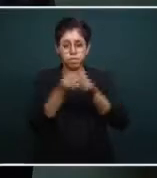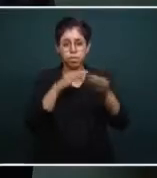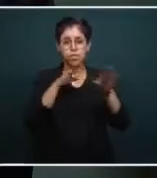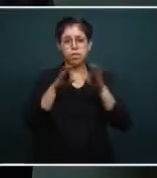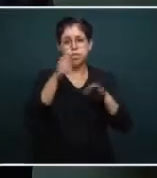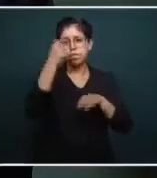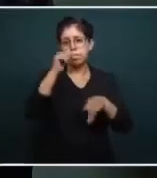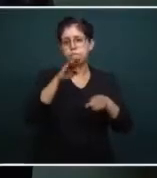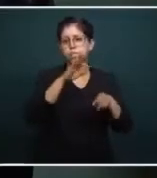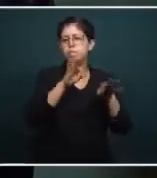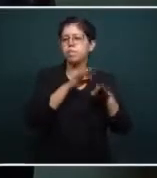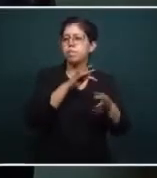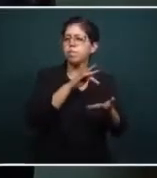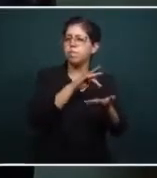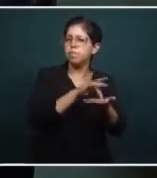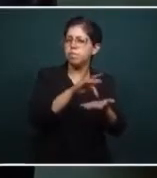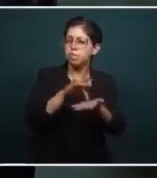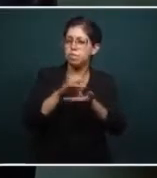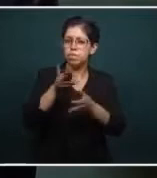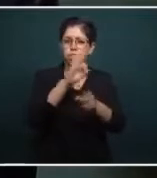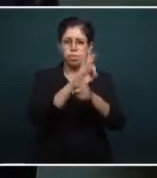We have a total of